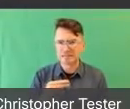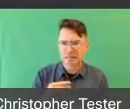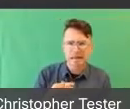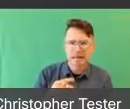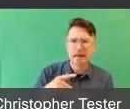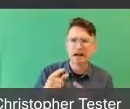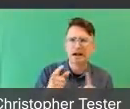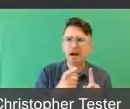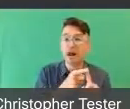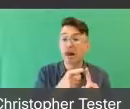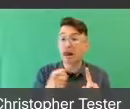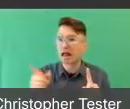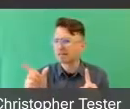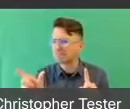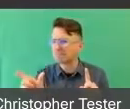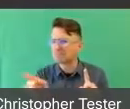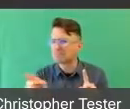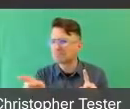do you want to finish?